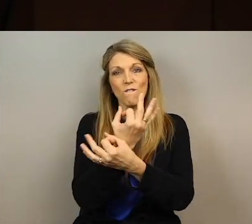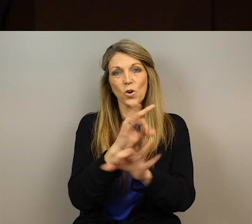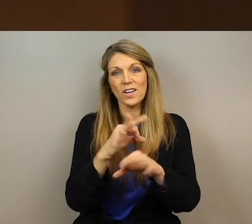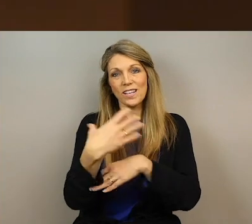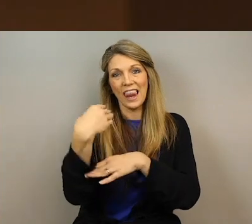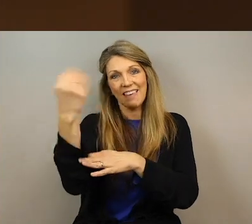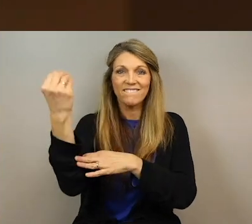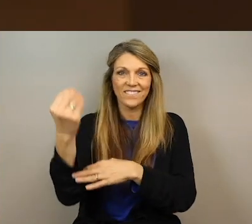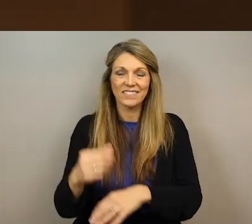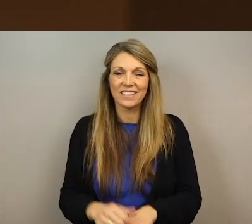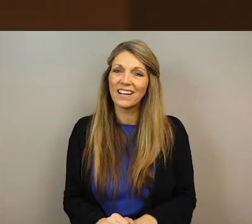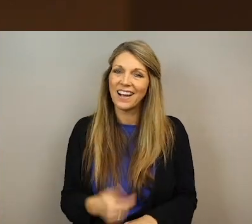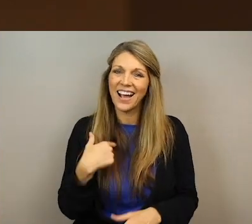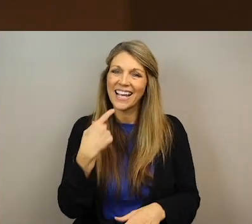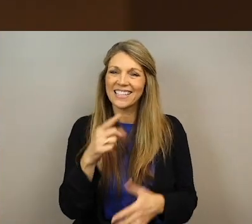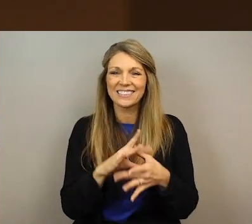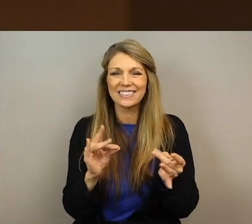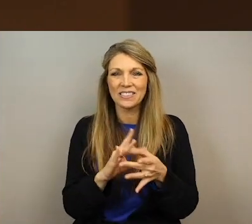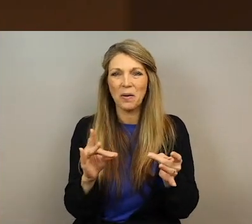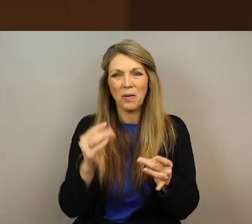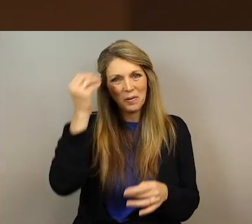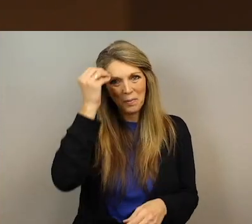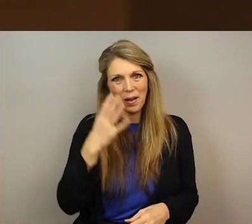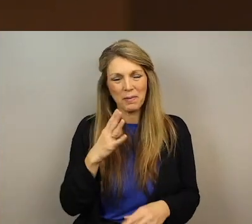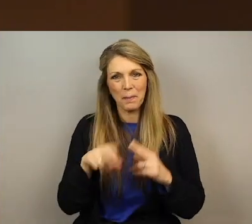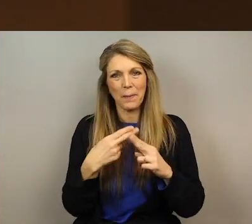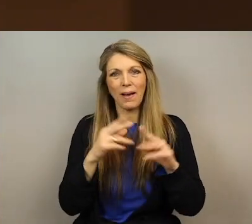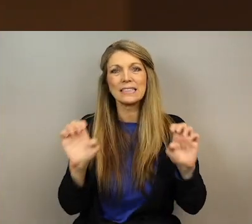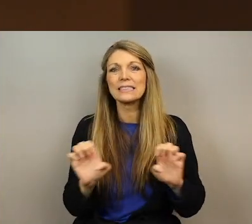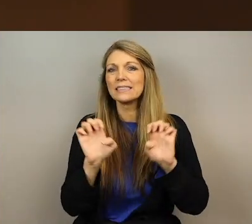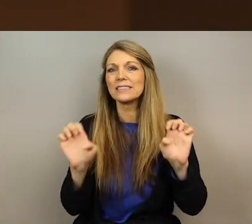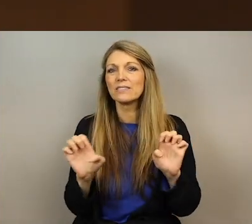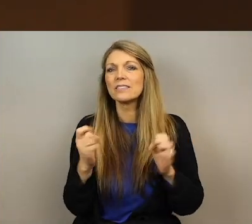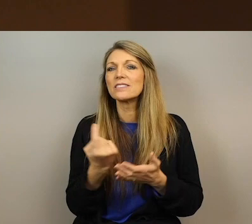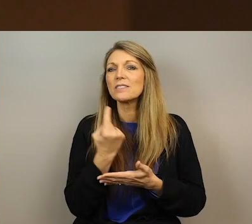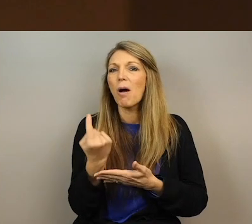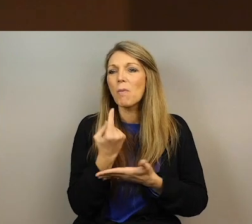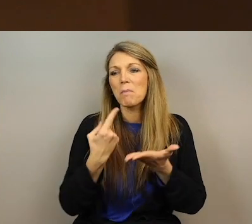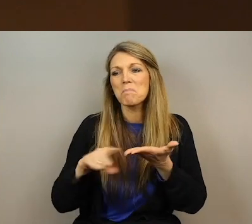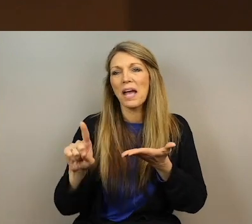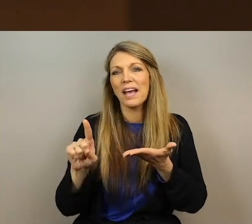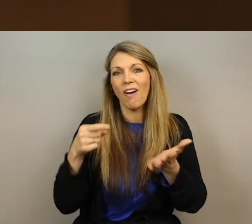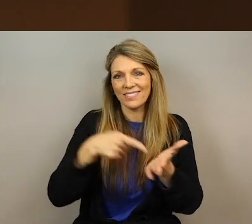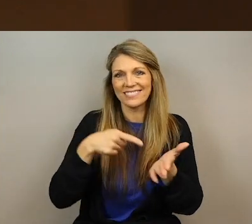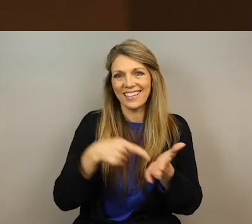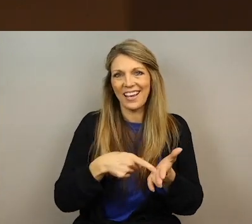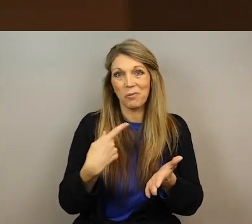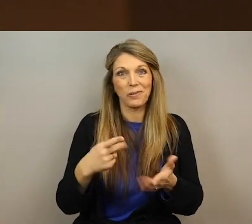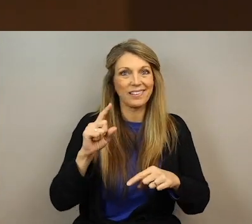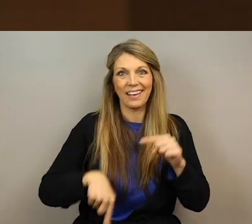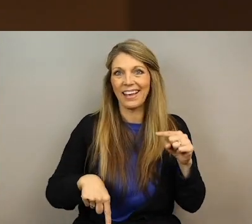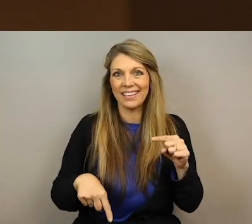go." I tell you that story because it reminds me a lot about Easter, that somebody paid a debt we could not pay. Somebody